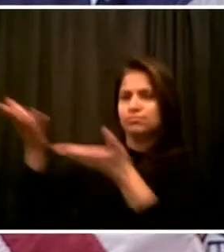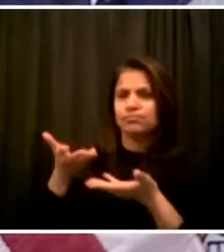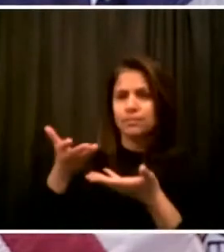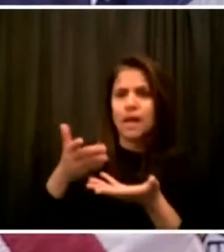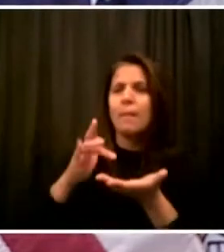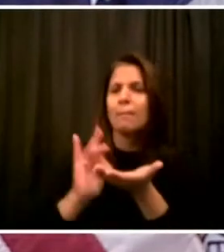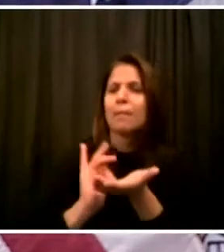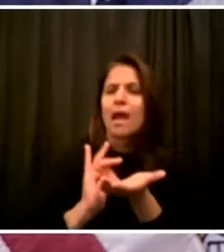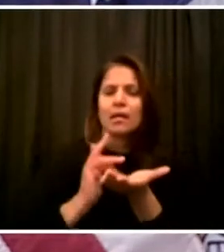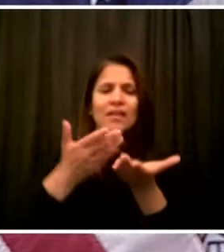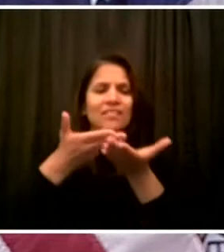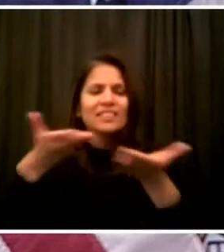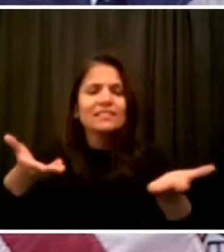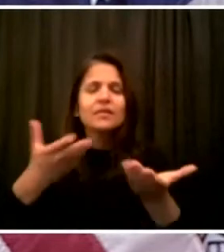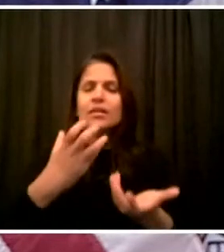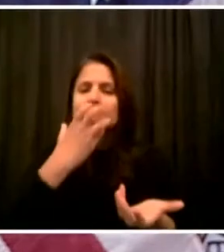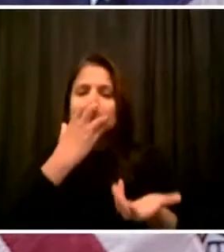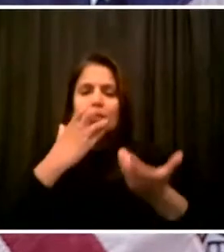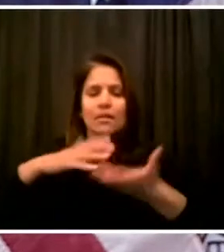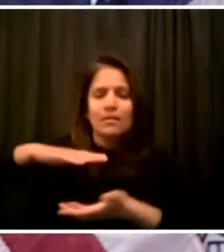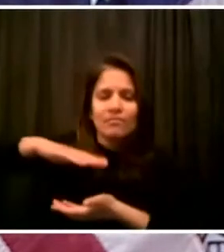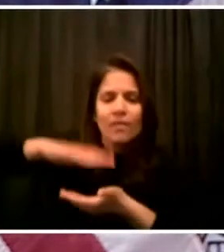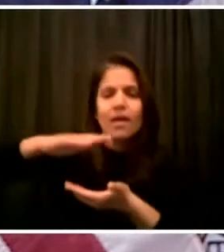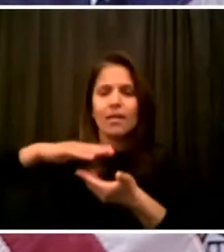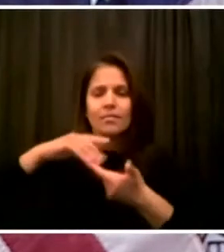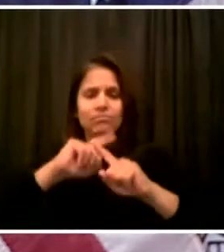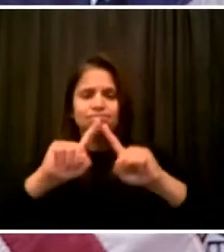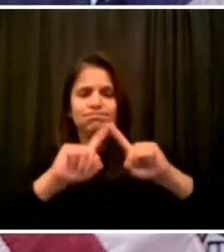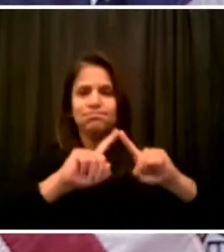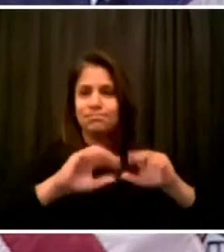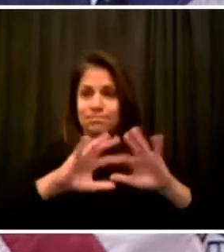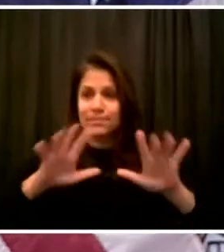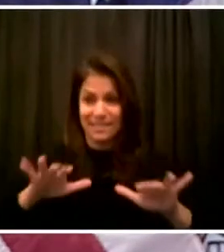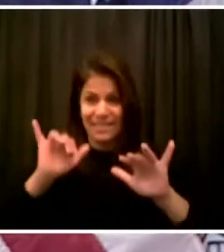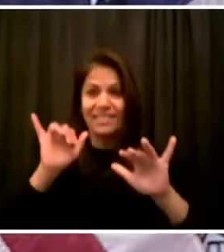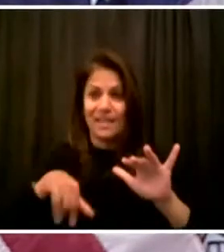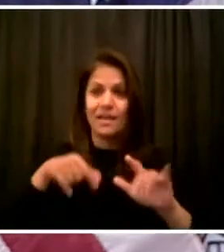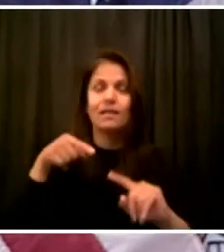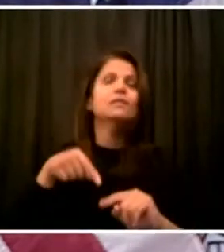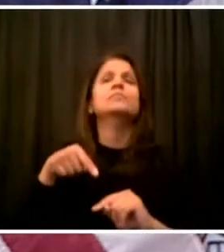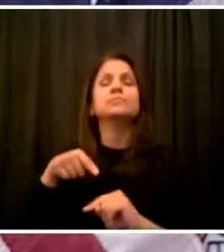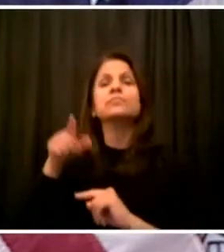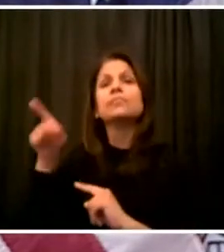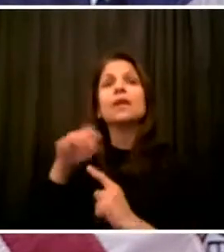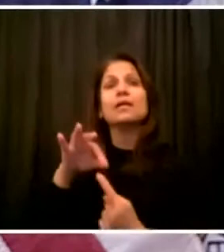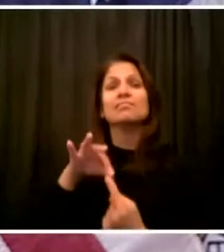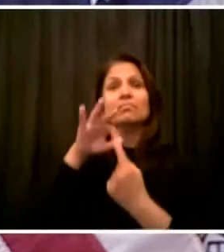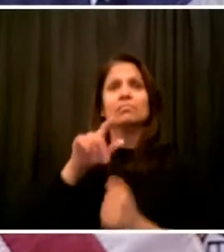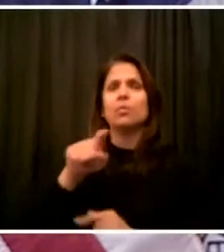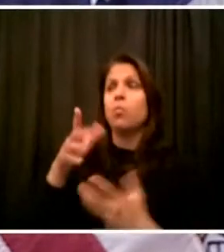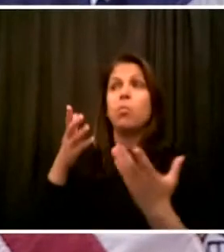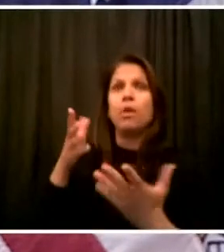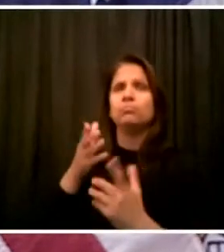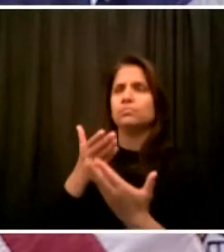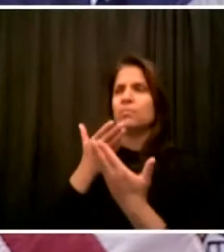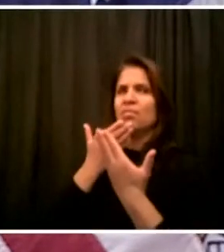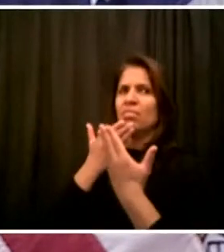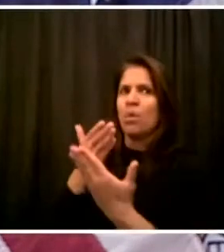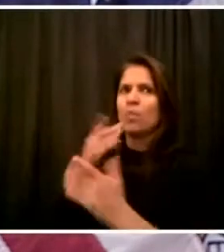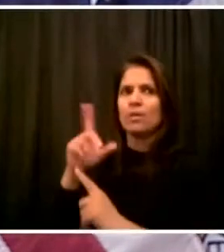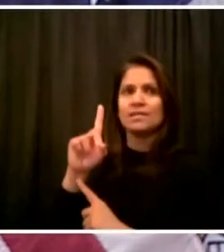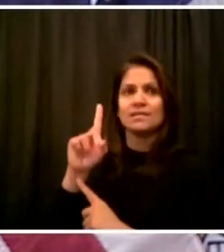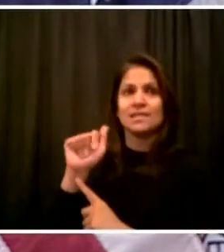Dan Simon, who runs the mayor's office contracting. Jackie Bray